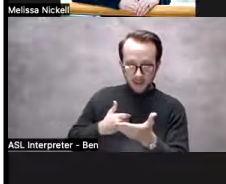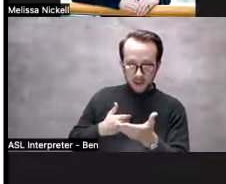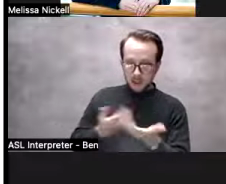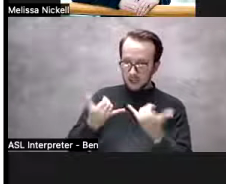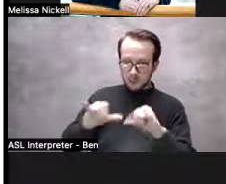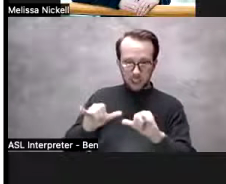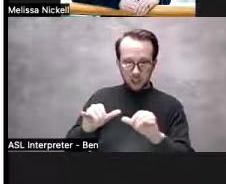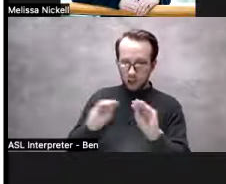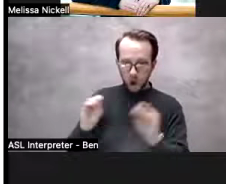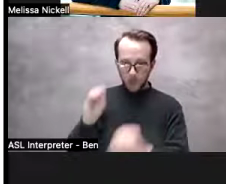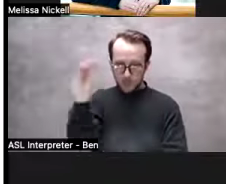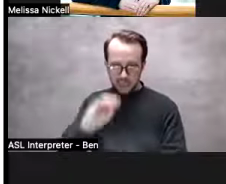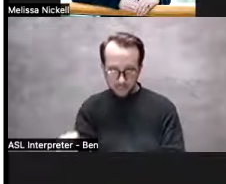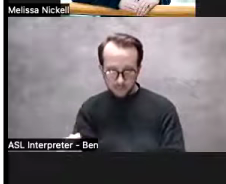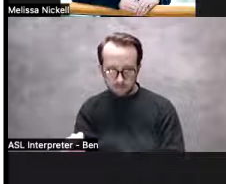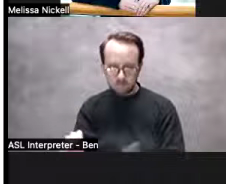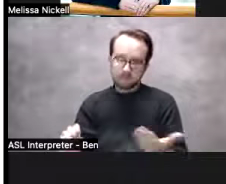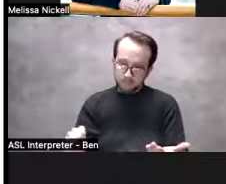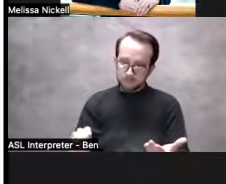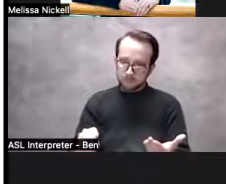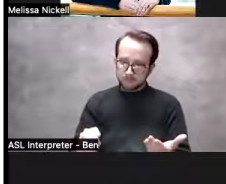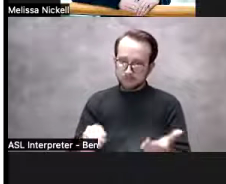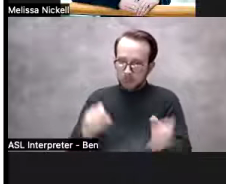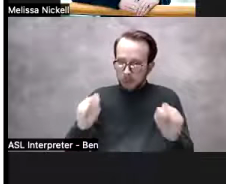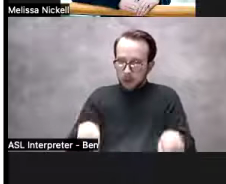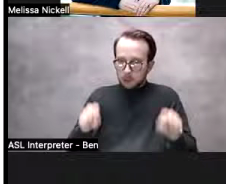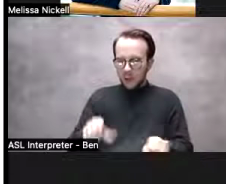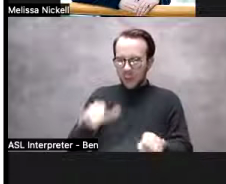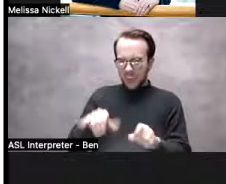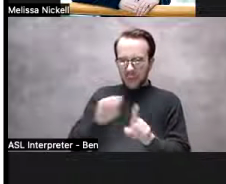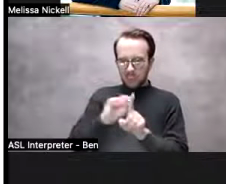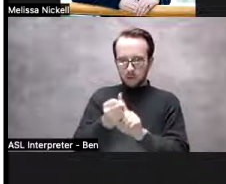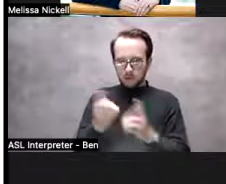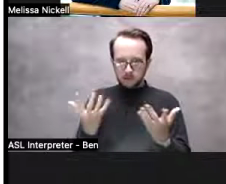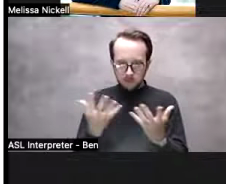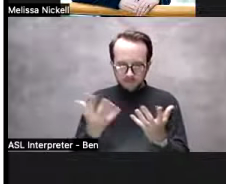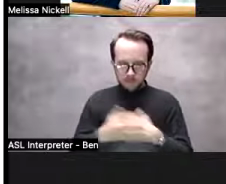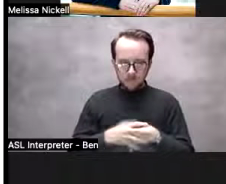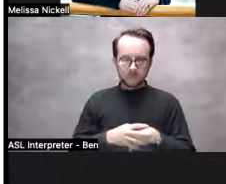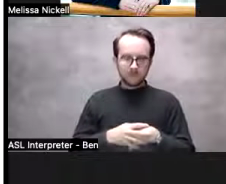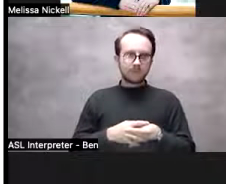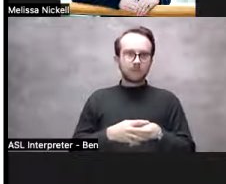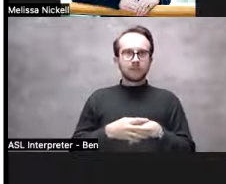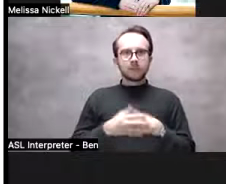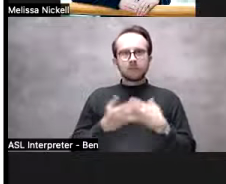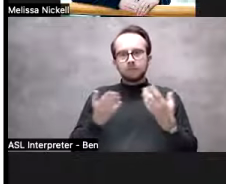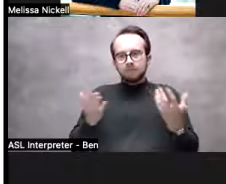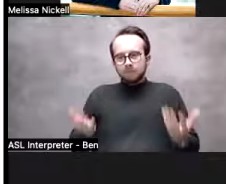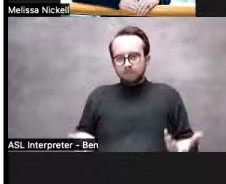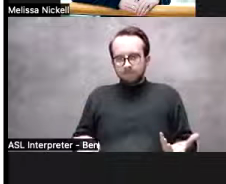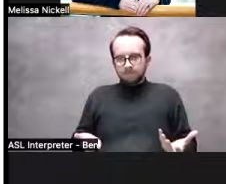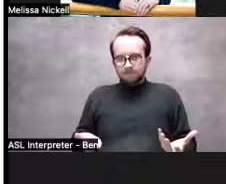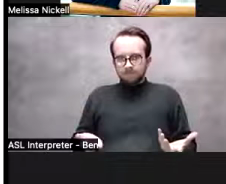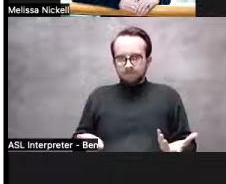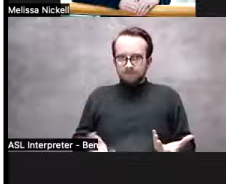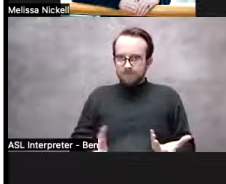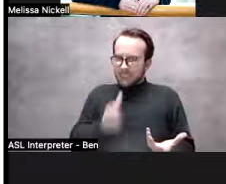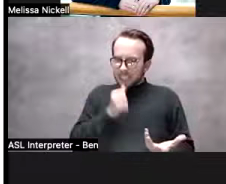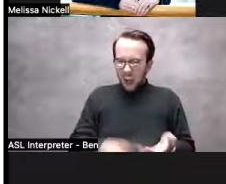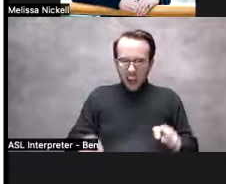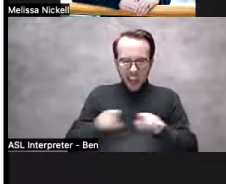a percentile. And in those situations, you really don't, it's not as clear for